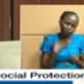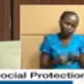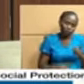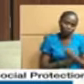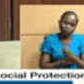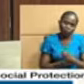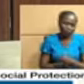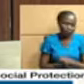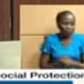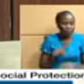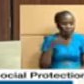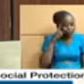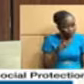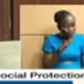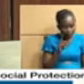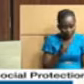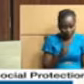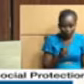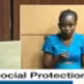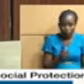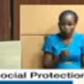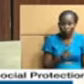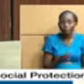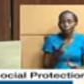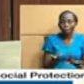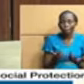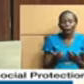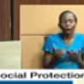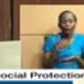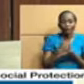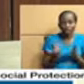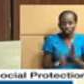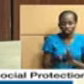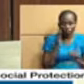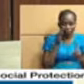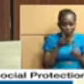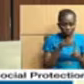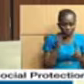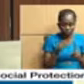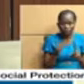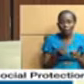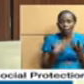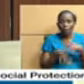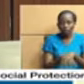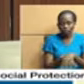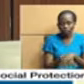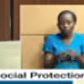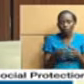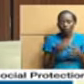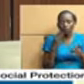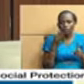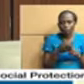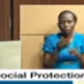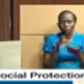I think this multi-sectoral approach needs to look at each sector so that